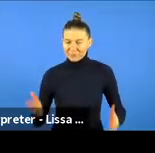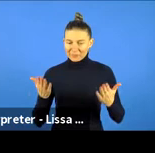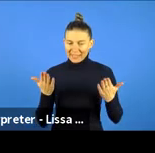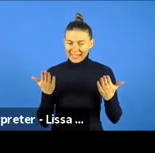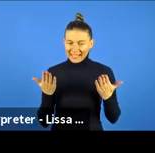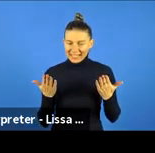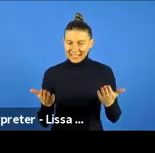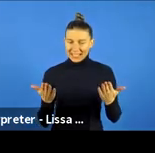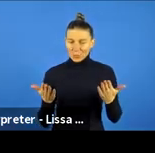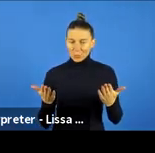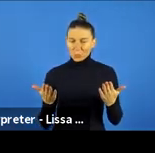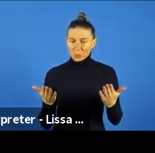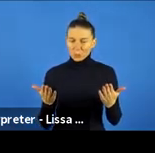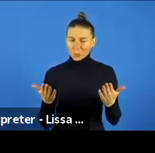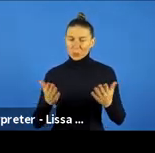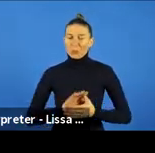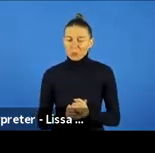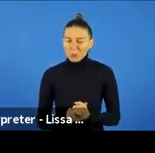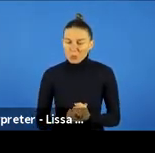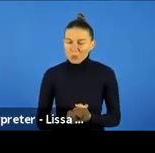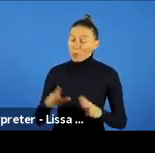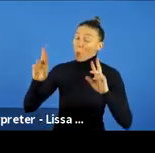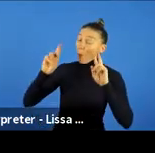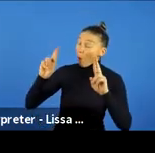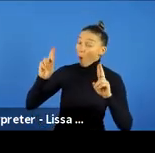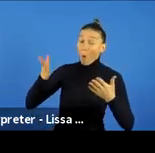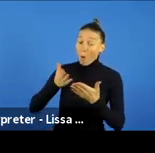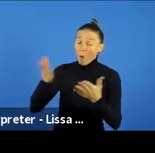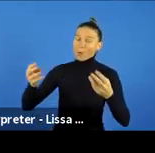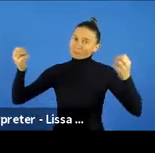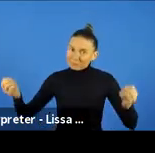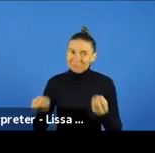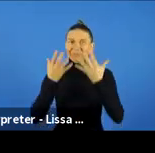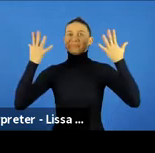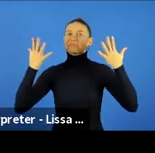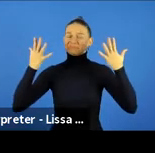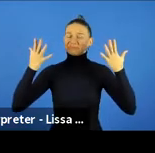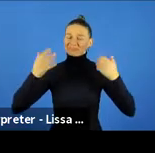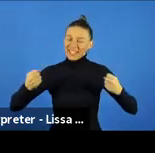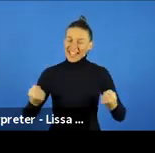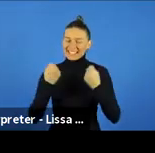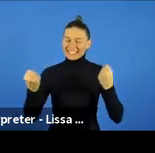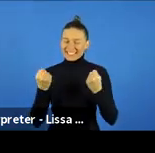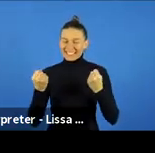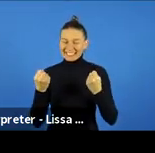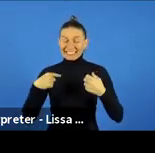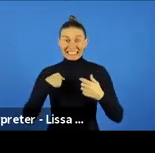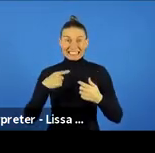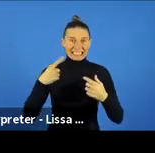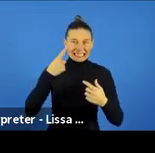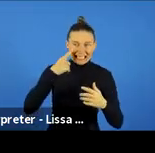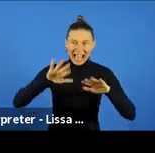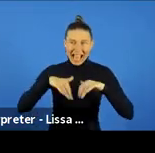I hope you took the time to refresh yourselves, be more energized I'm gonna try to like pick up the speed again.